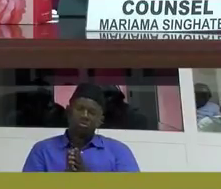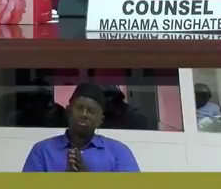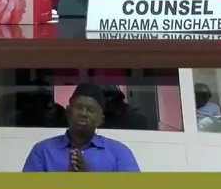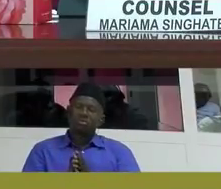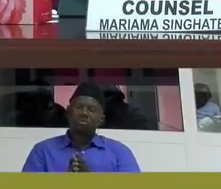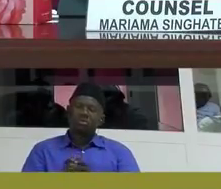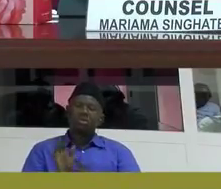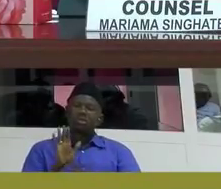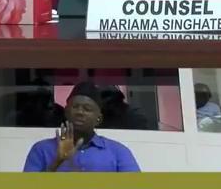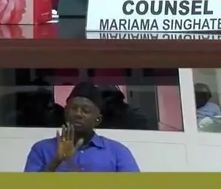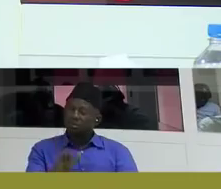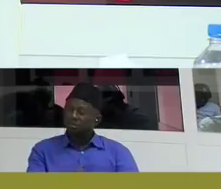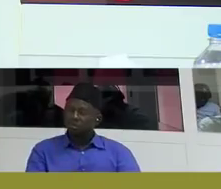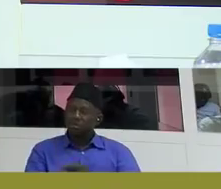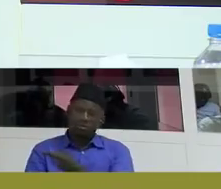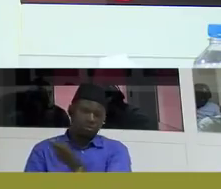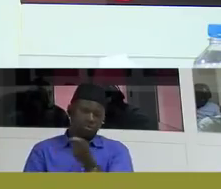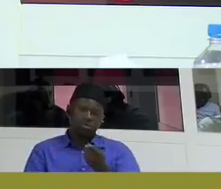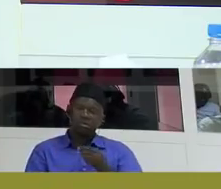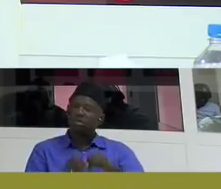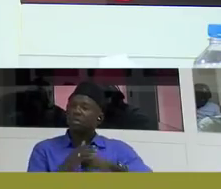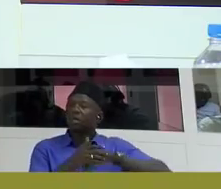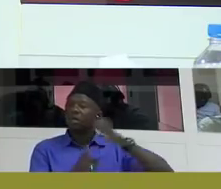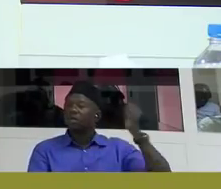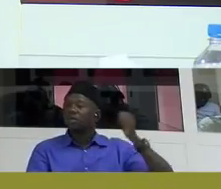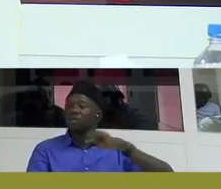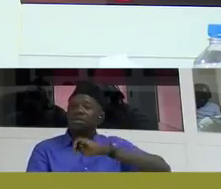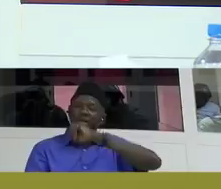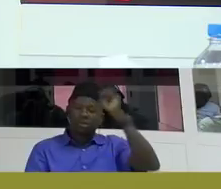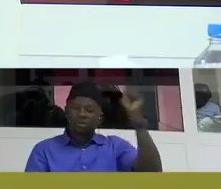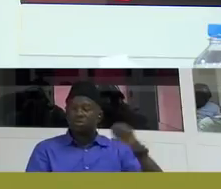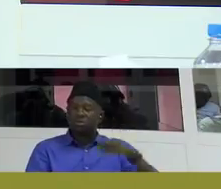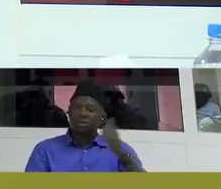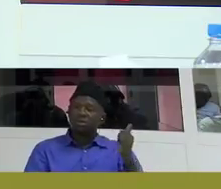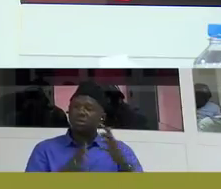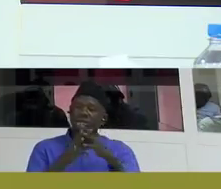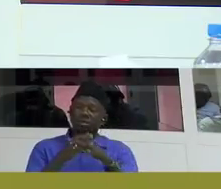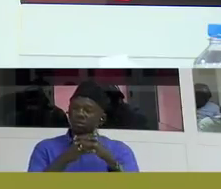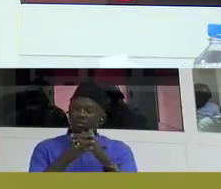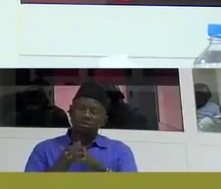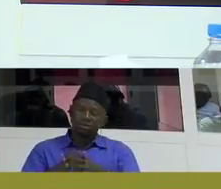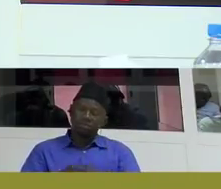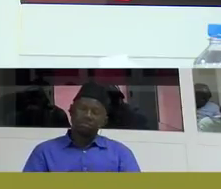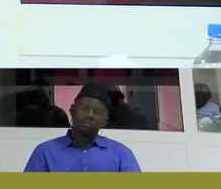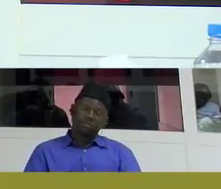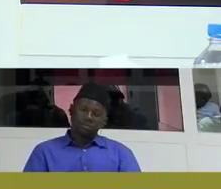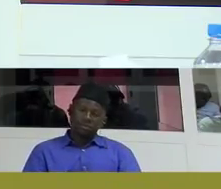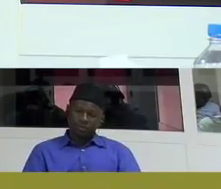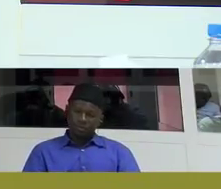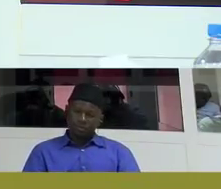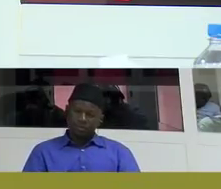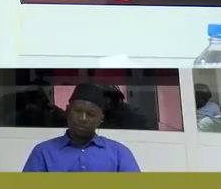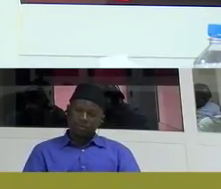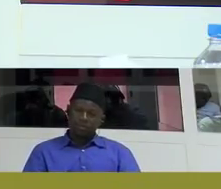especially those in the diaspora in the United States of America